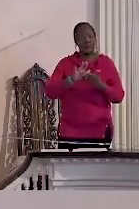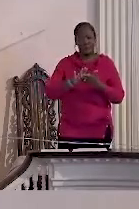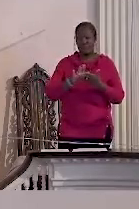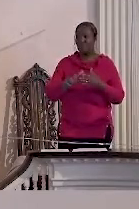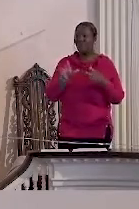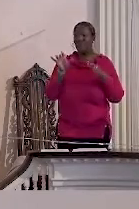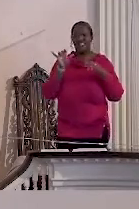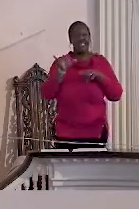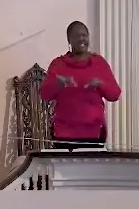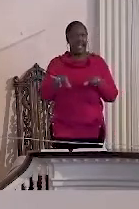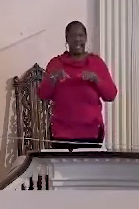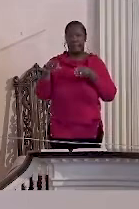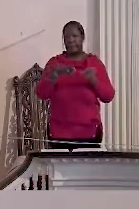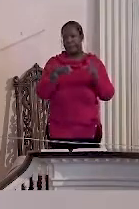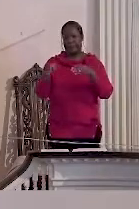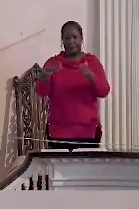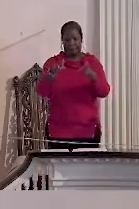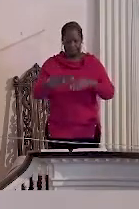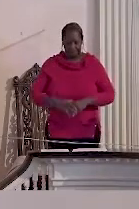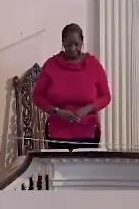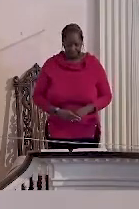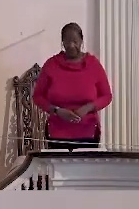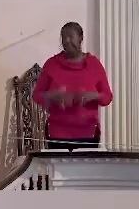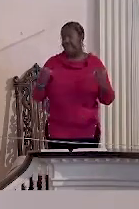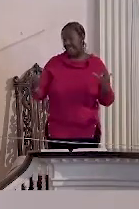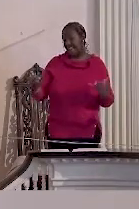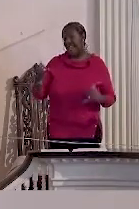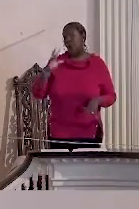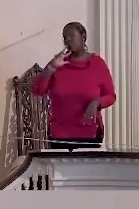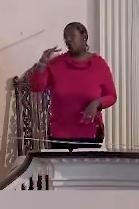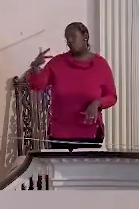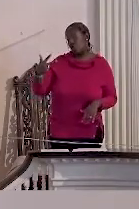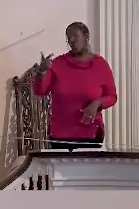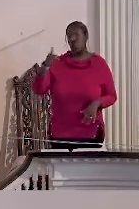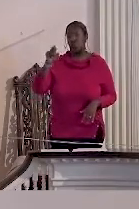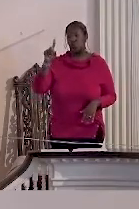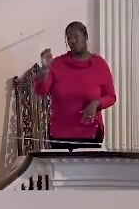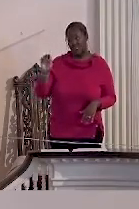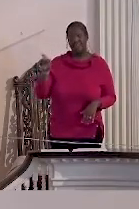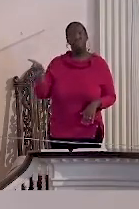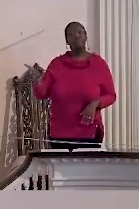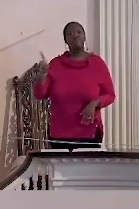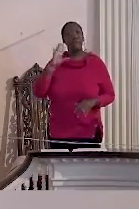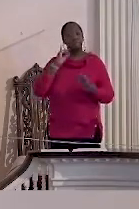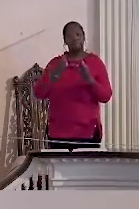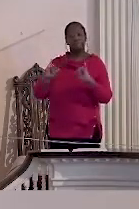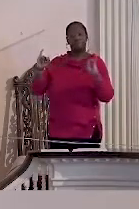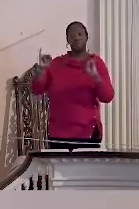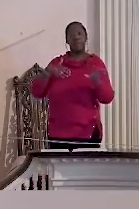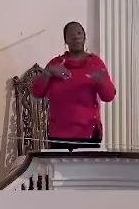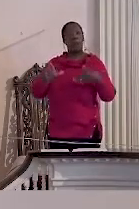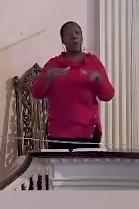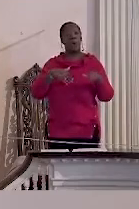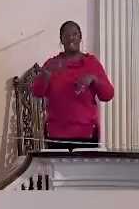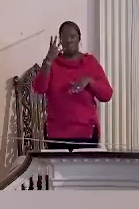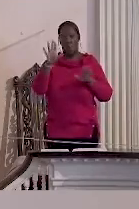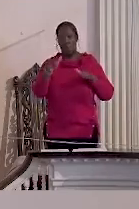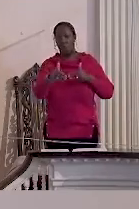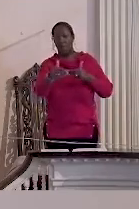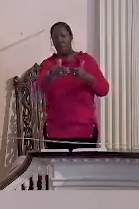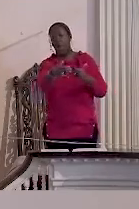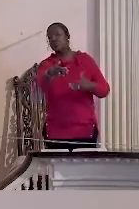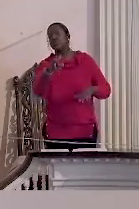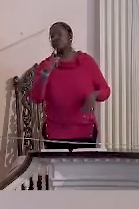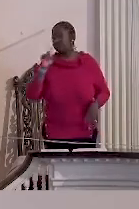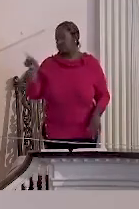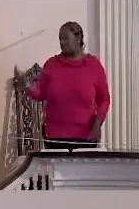same way. Now that he was in the third grade, Emilio walked the four blocks alone. He